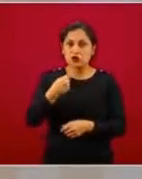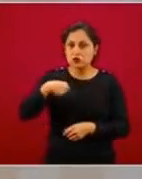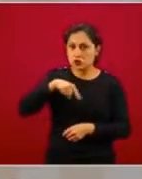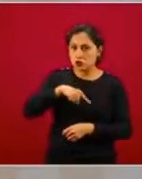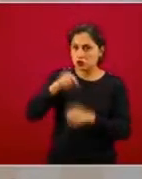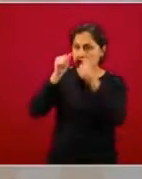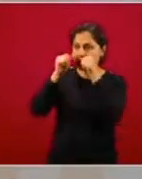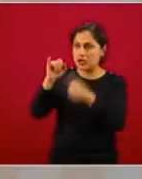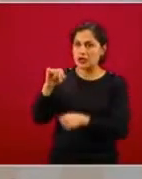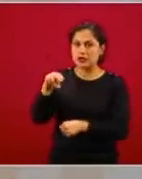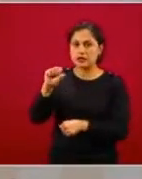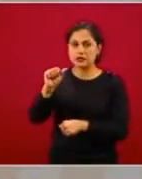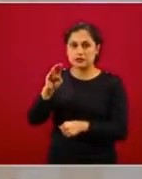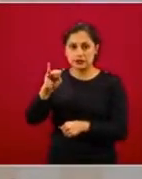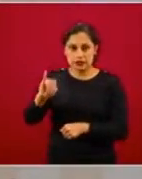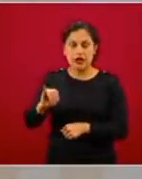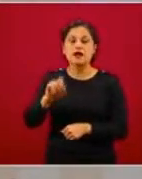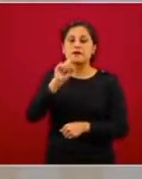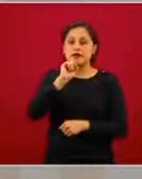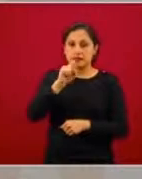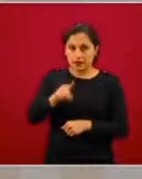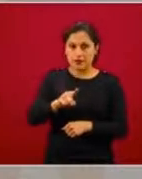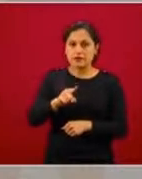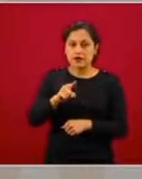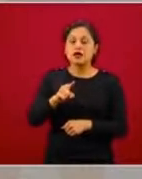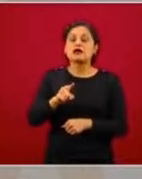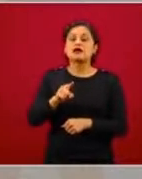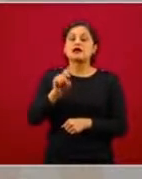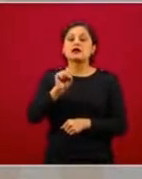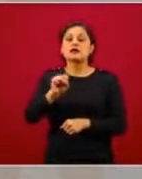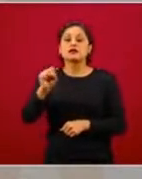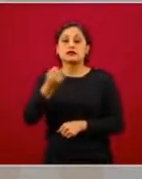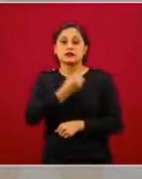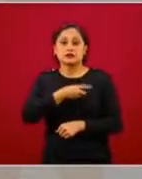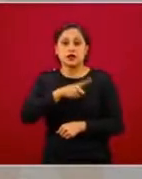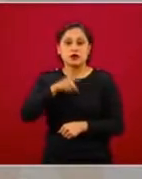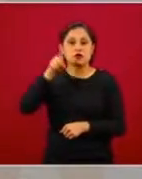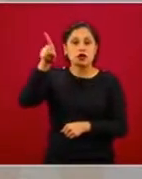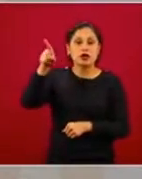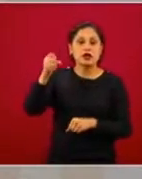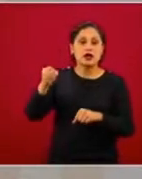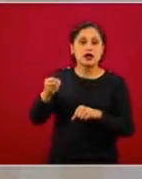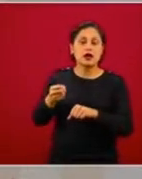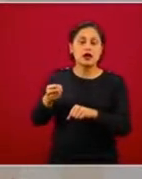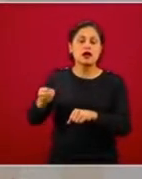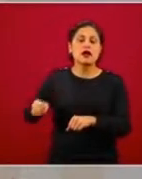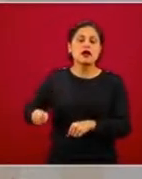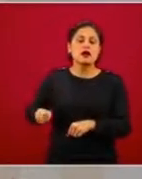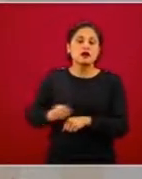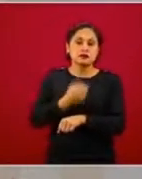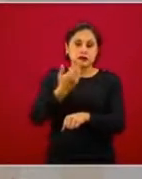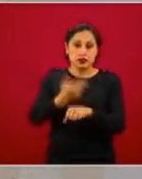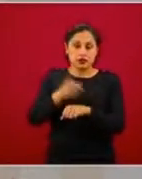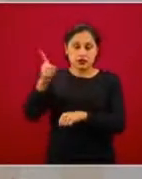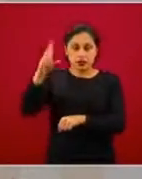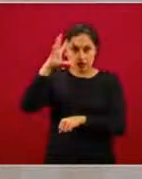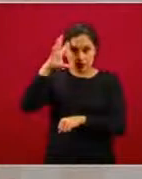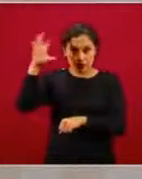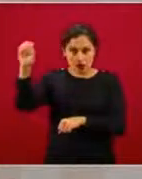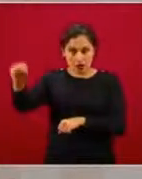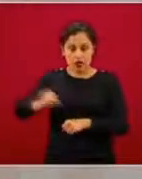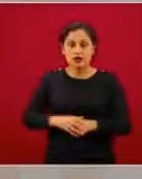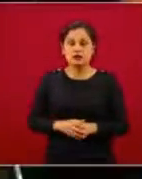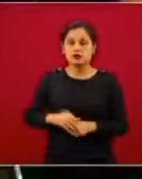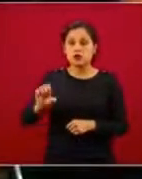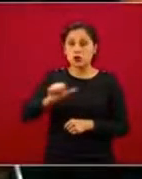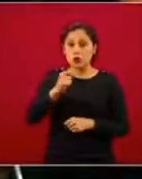up with Insabi Morelos. We're also going to follow up with them. We'll follow up with the Secretary of Health for the